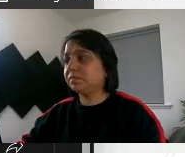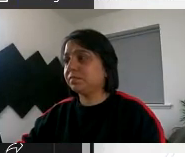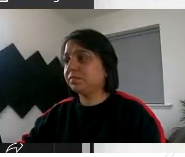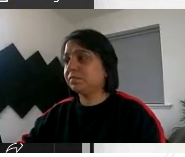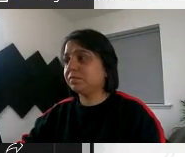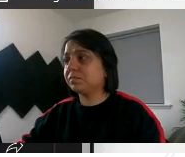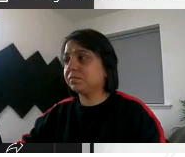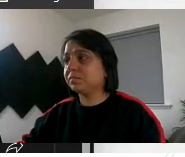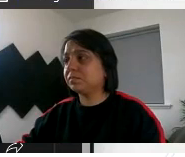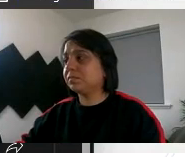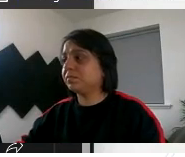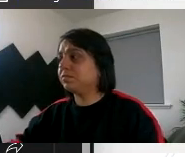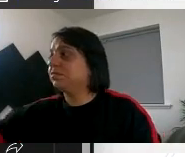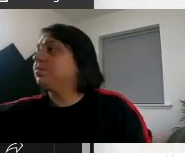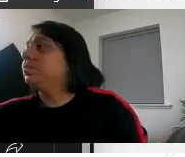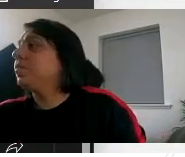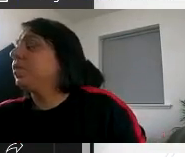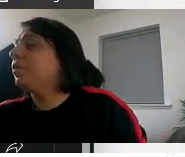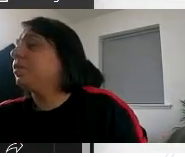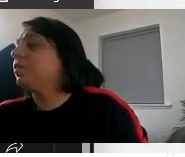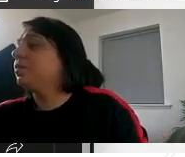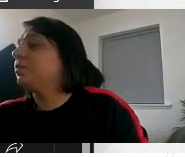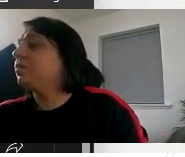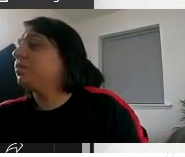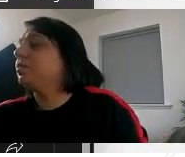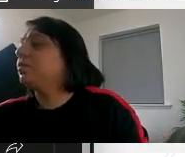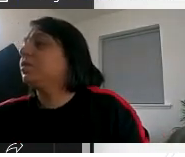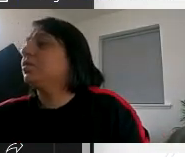the biggest reality stars in Britain. Oh.